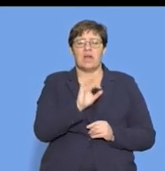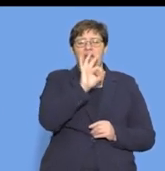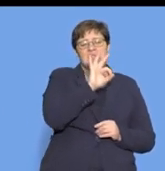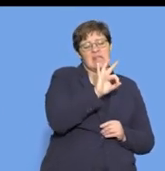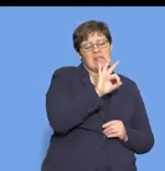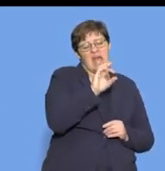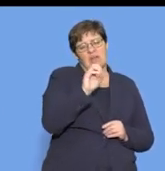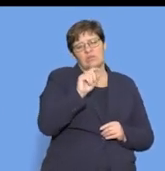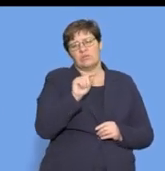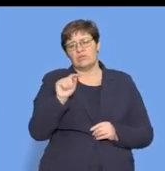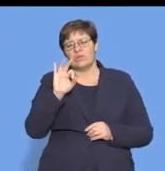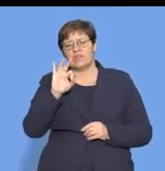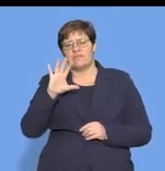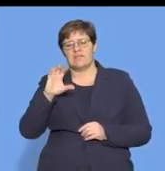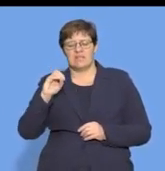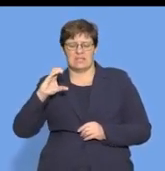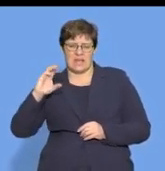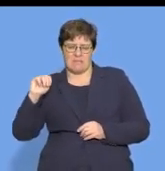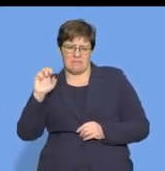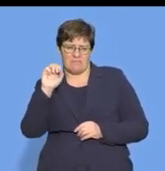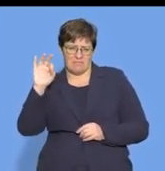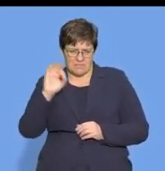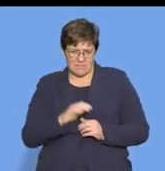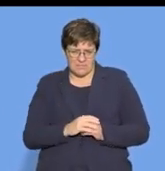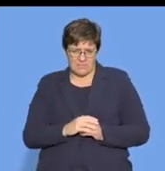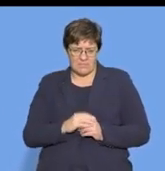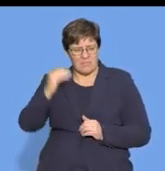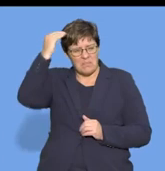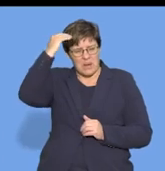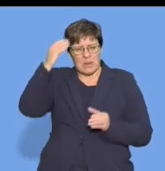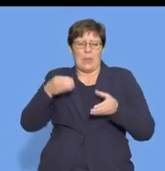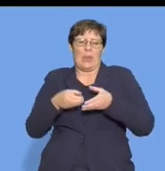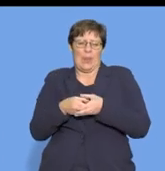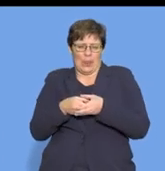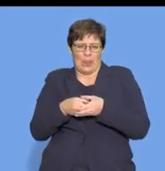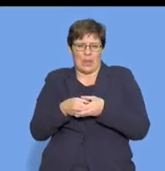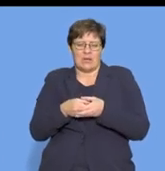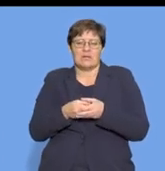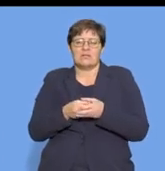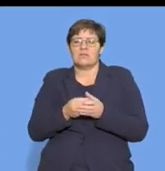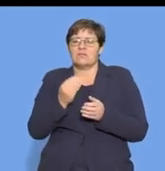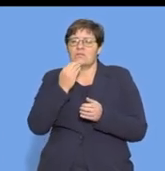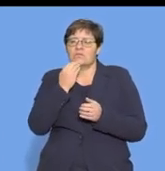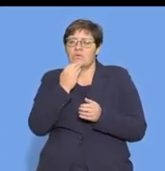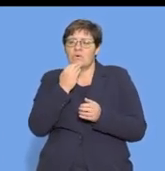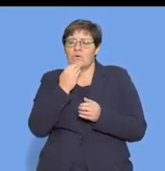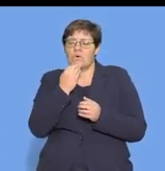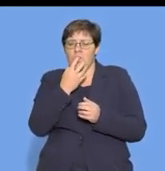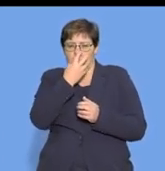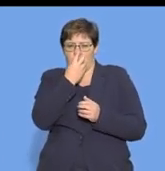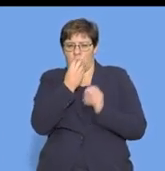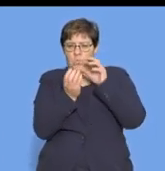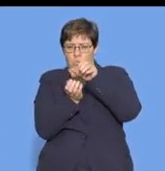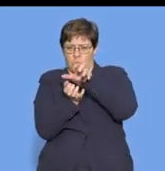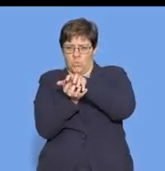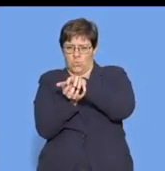300 and 350 cubic centimeters or milliliters. And their jaw is more prognathous. So